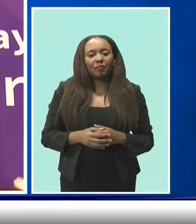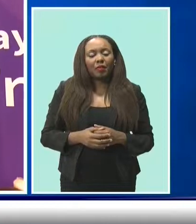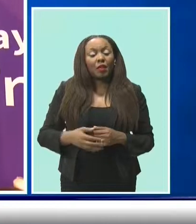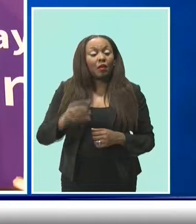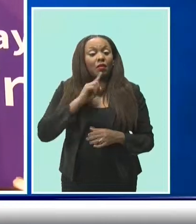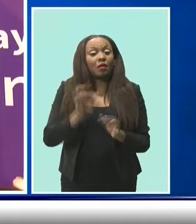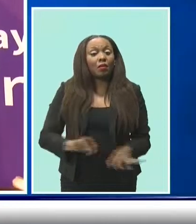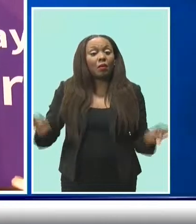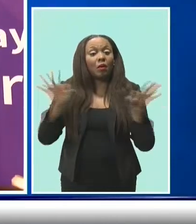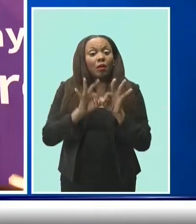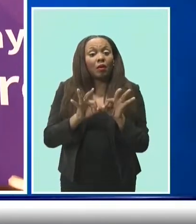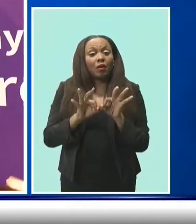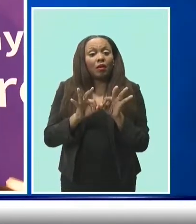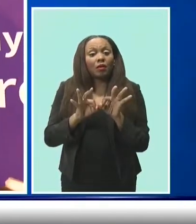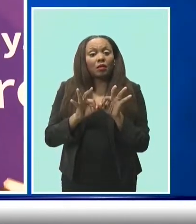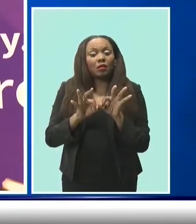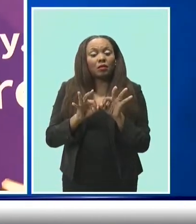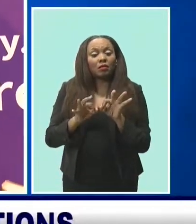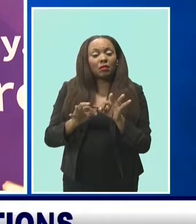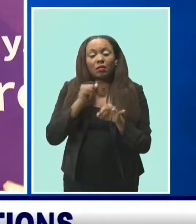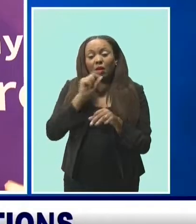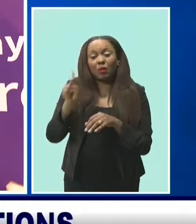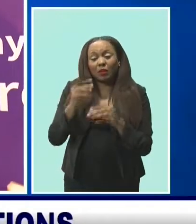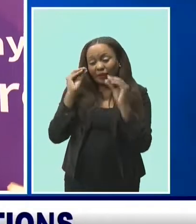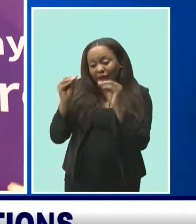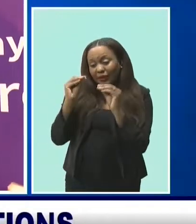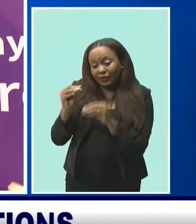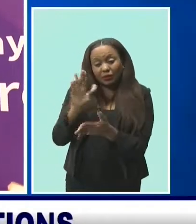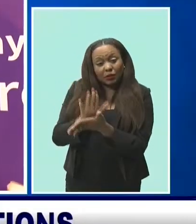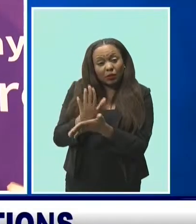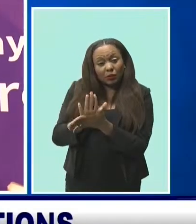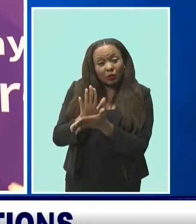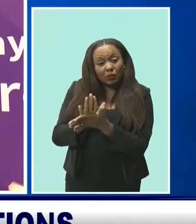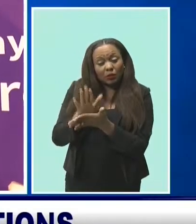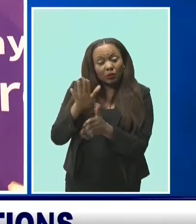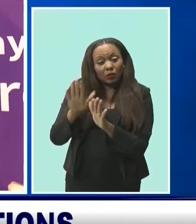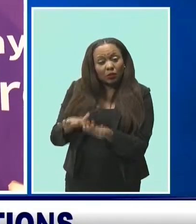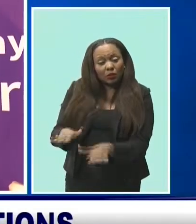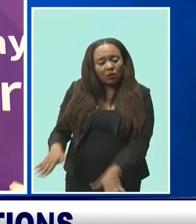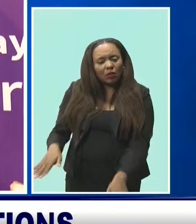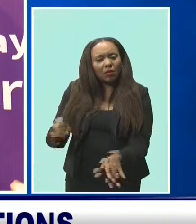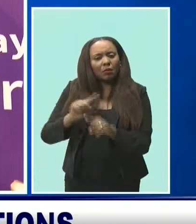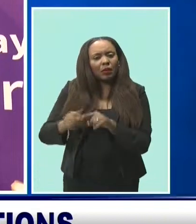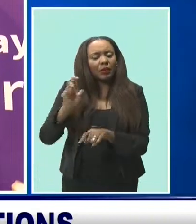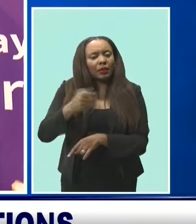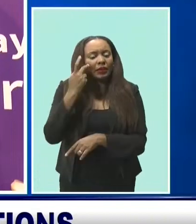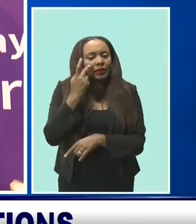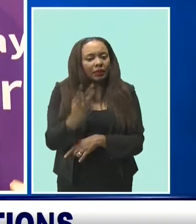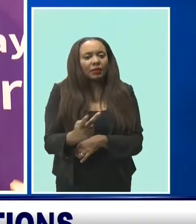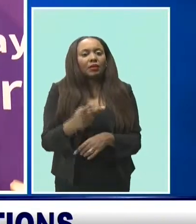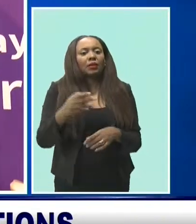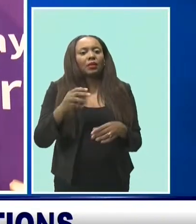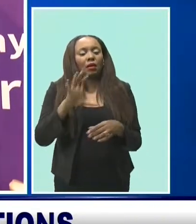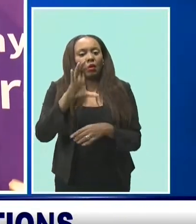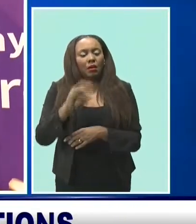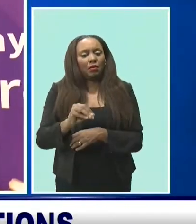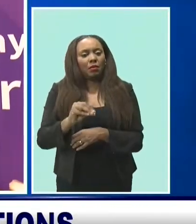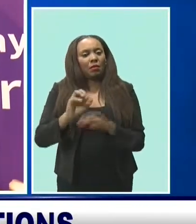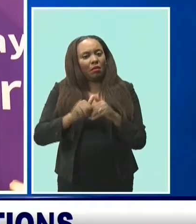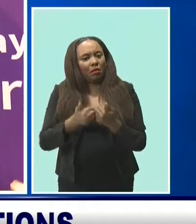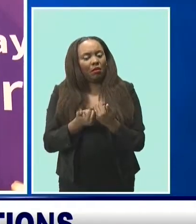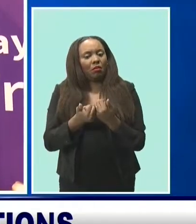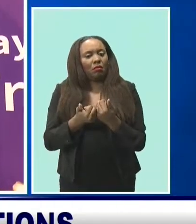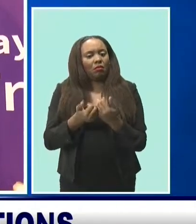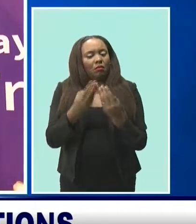that means, but they also see a company trying to produce products that solve concrete problems and serve society in ways